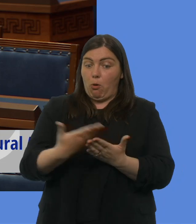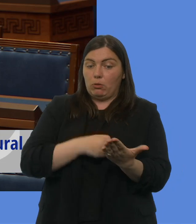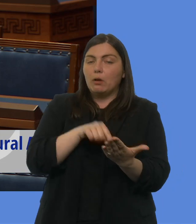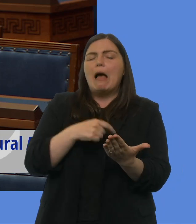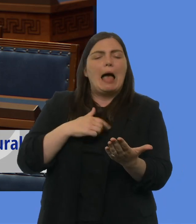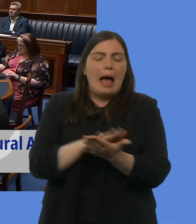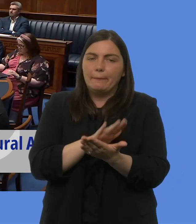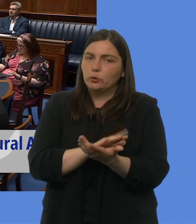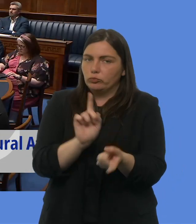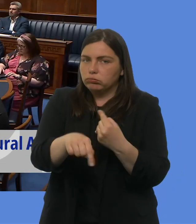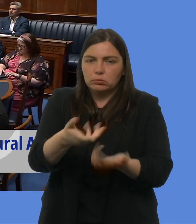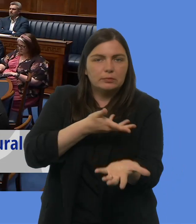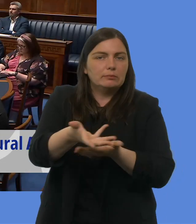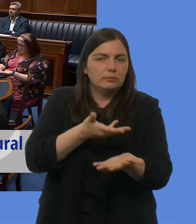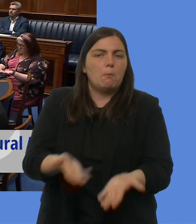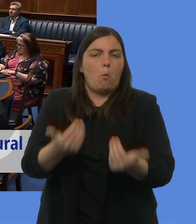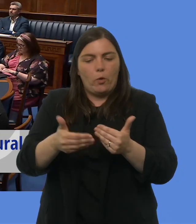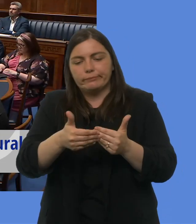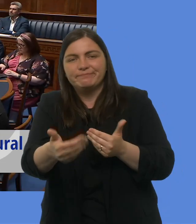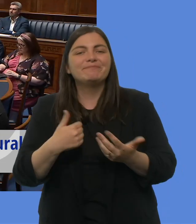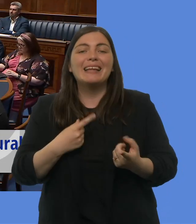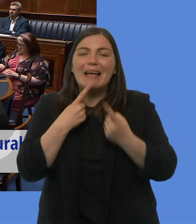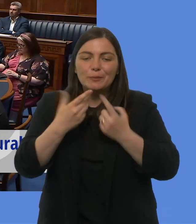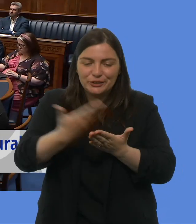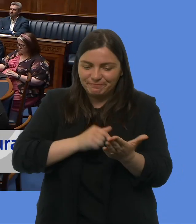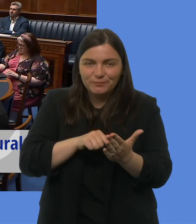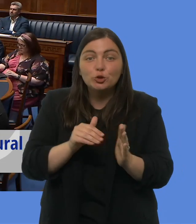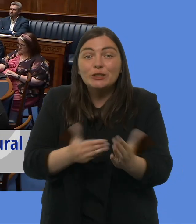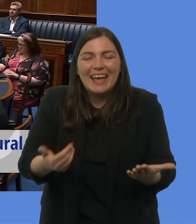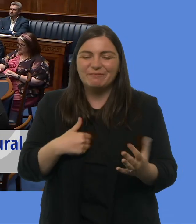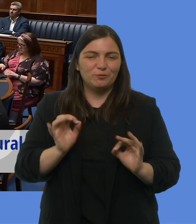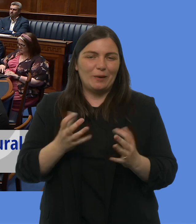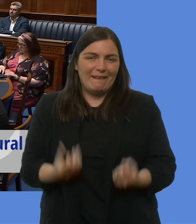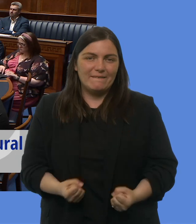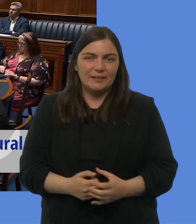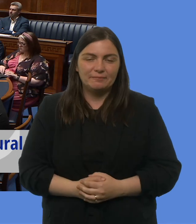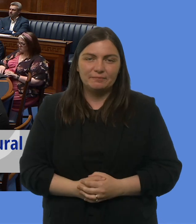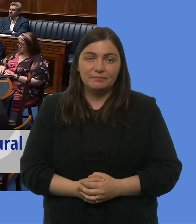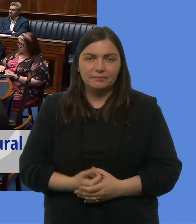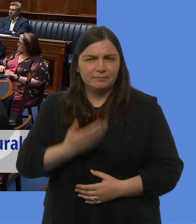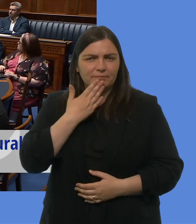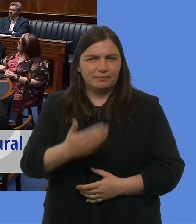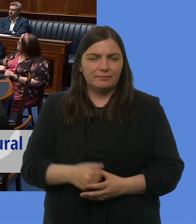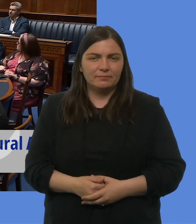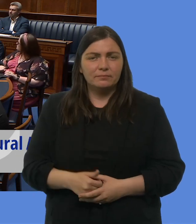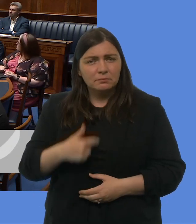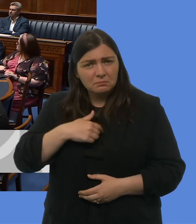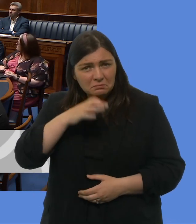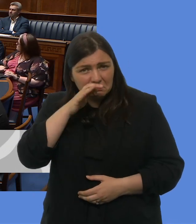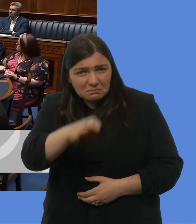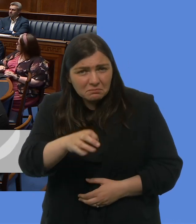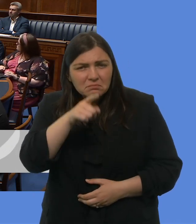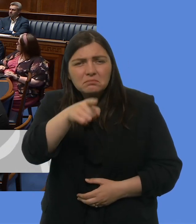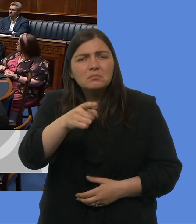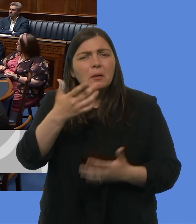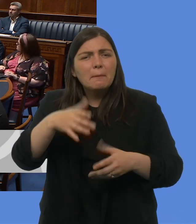relation to that. Okay. Thank you, Mr. Speaker, and thank you, Minister. Can I ask the Minister why he has launched the consultation on the